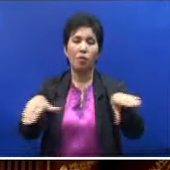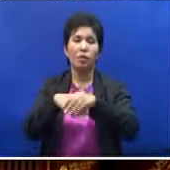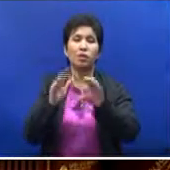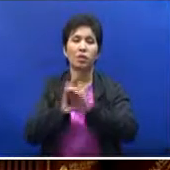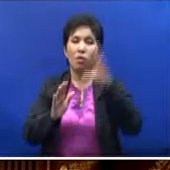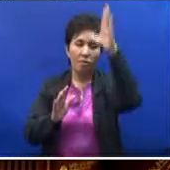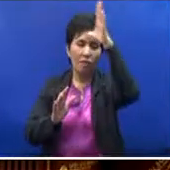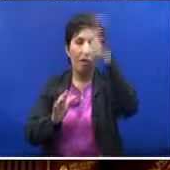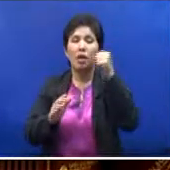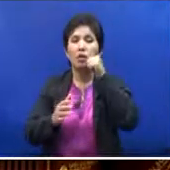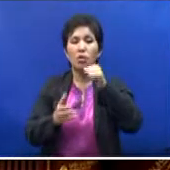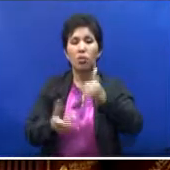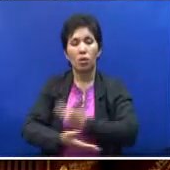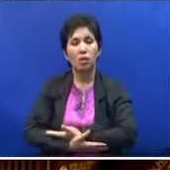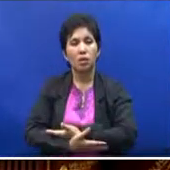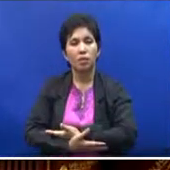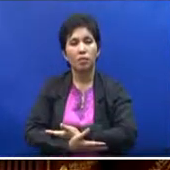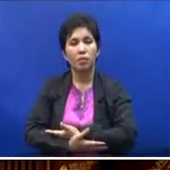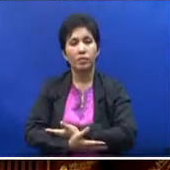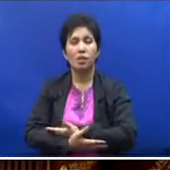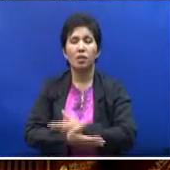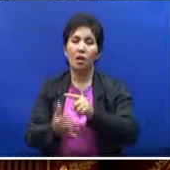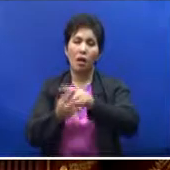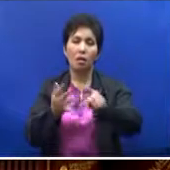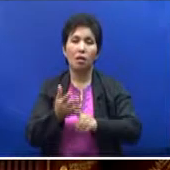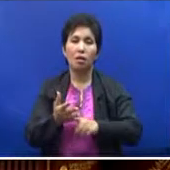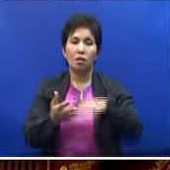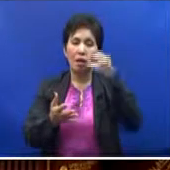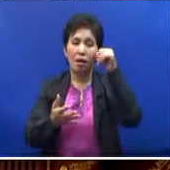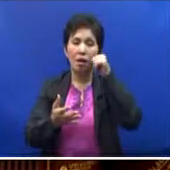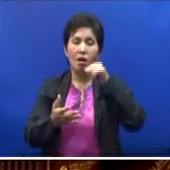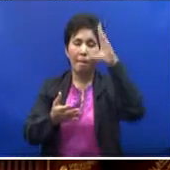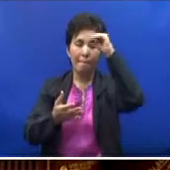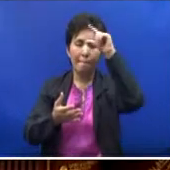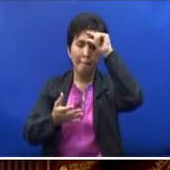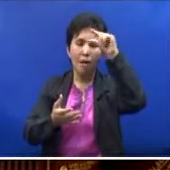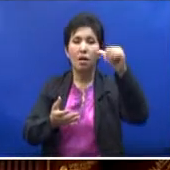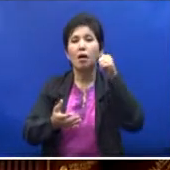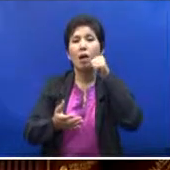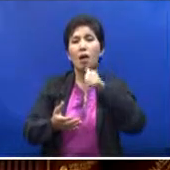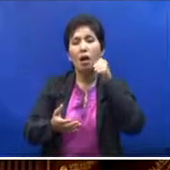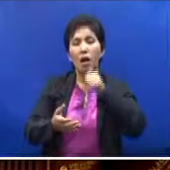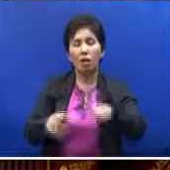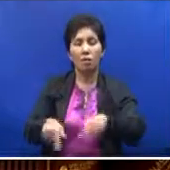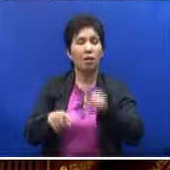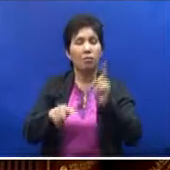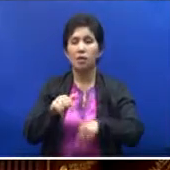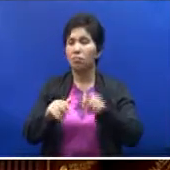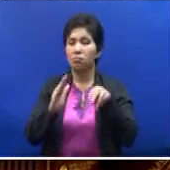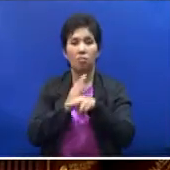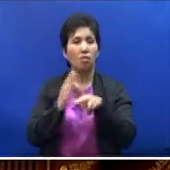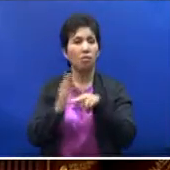the stepfather and daughter. Okay, among brothers and sisters, mother and son. Okay, so that is incest